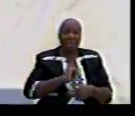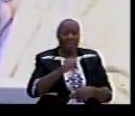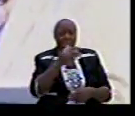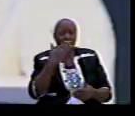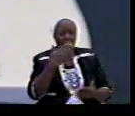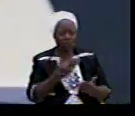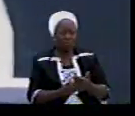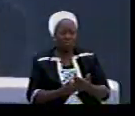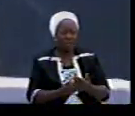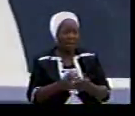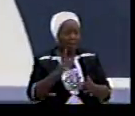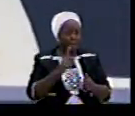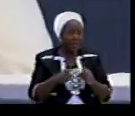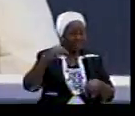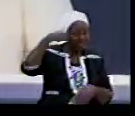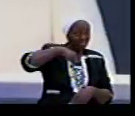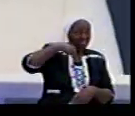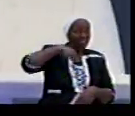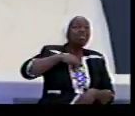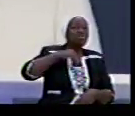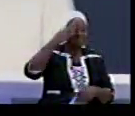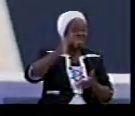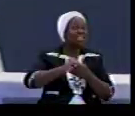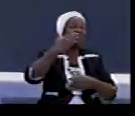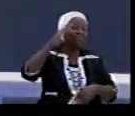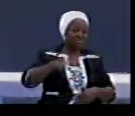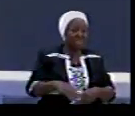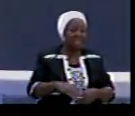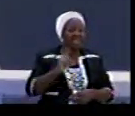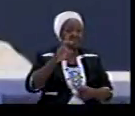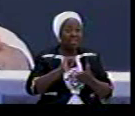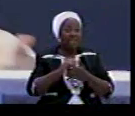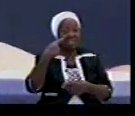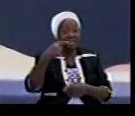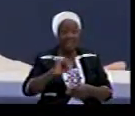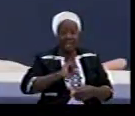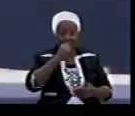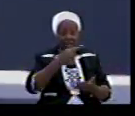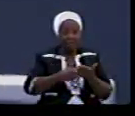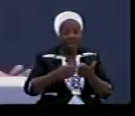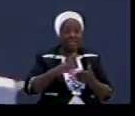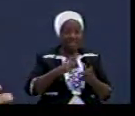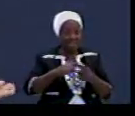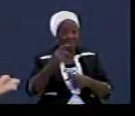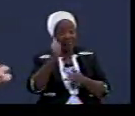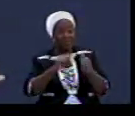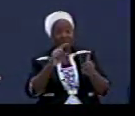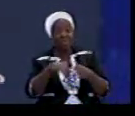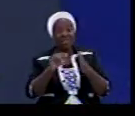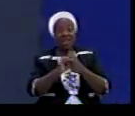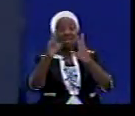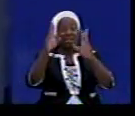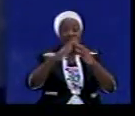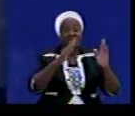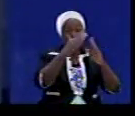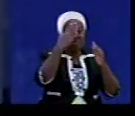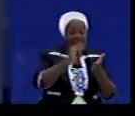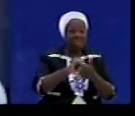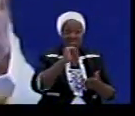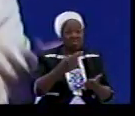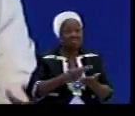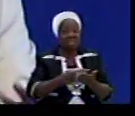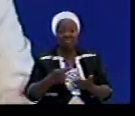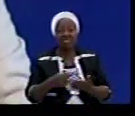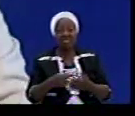am righteous, and everybody in the city knows he's unrighteous. The one that says, I'm honest, everybody knows he's